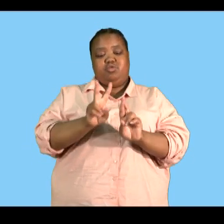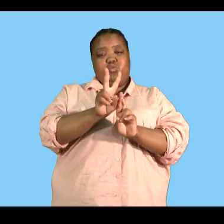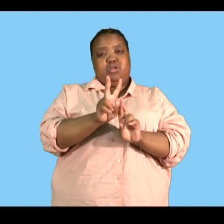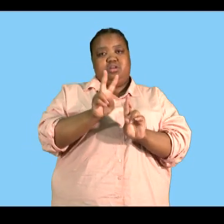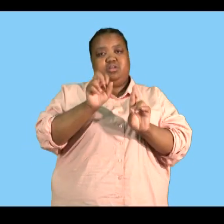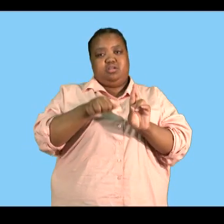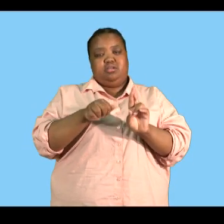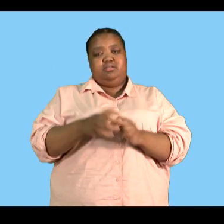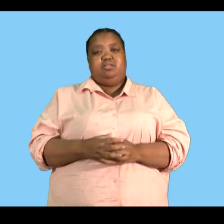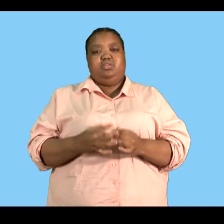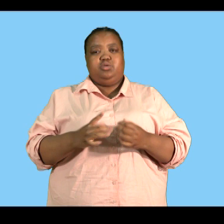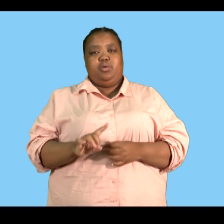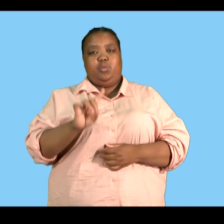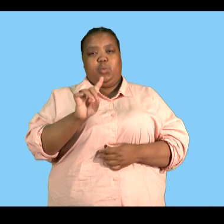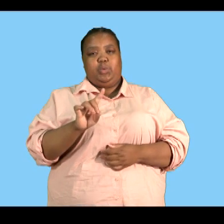going to have